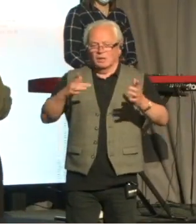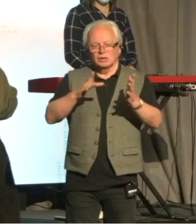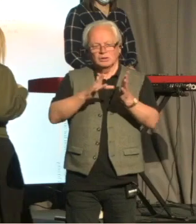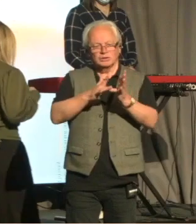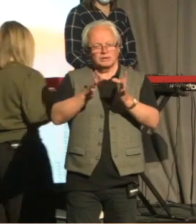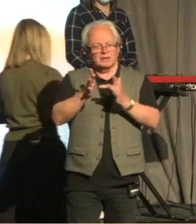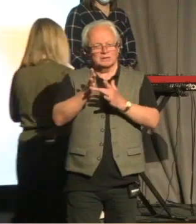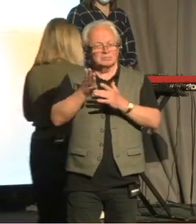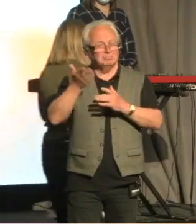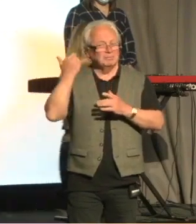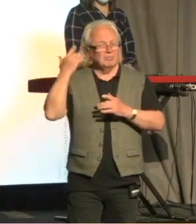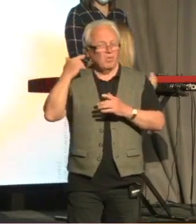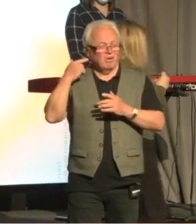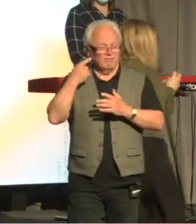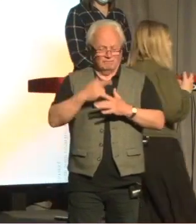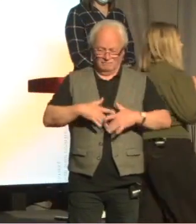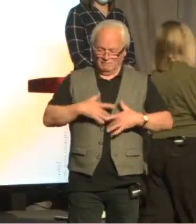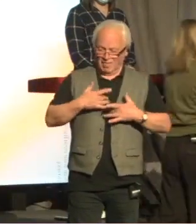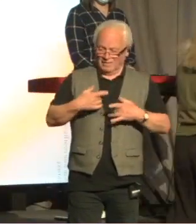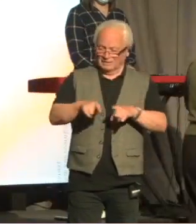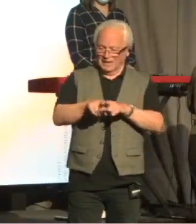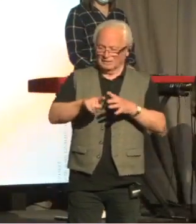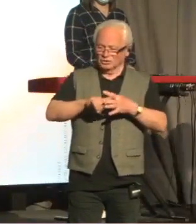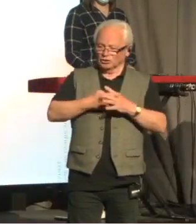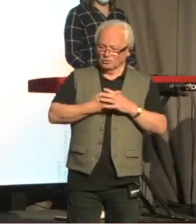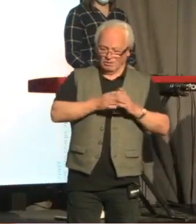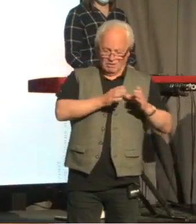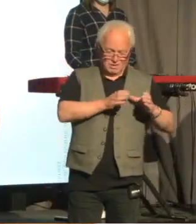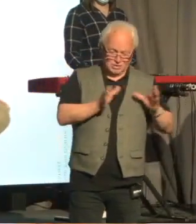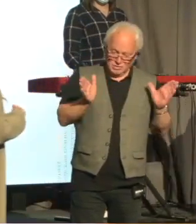bit of a side dish in your life.